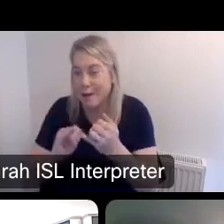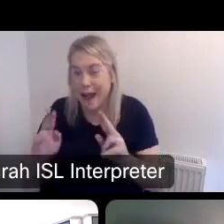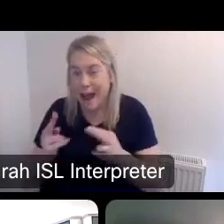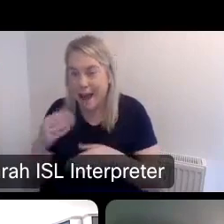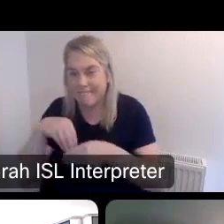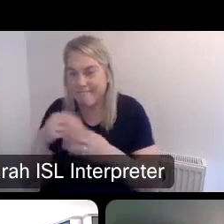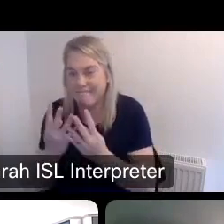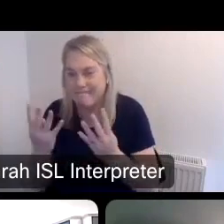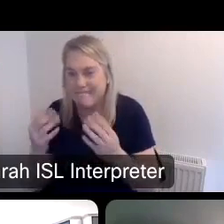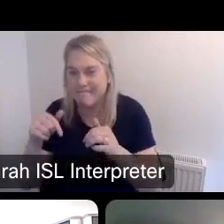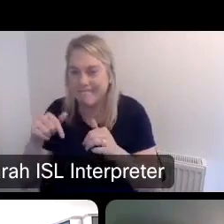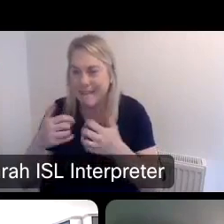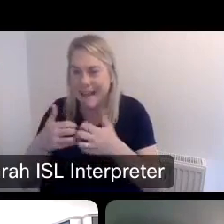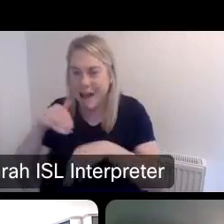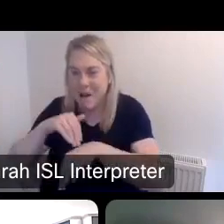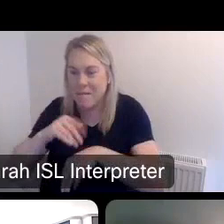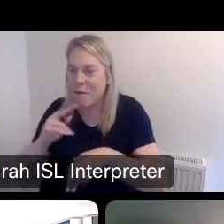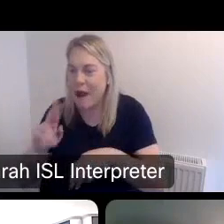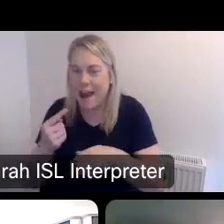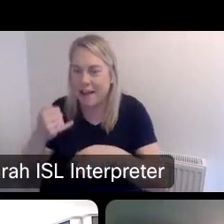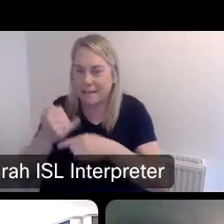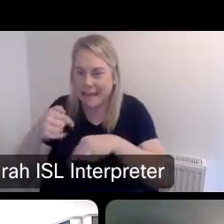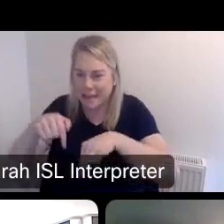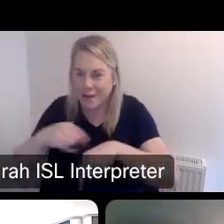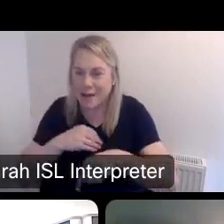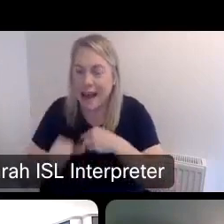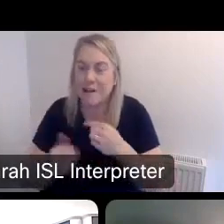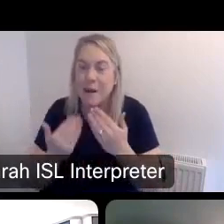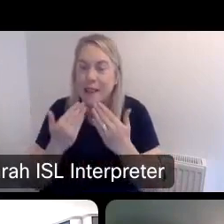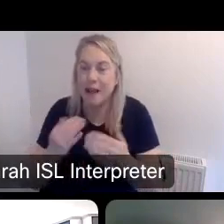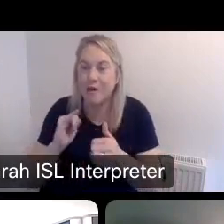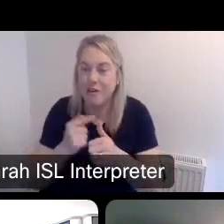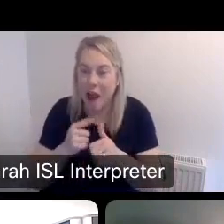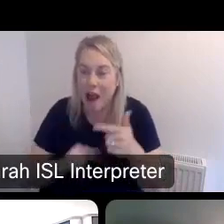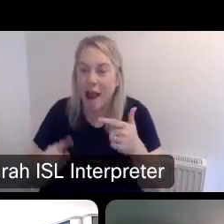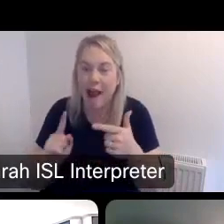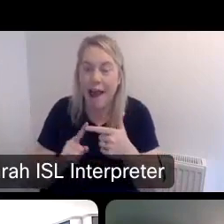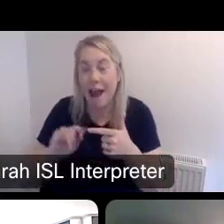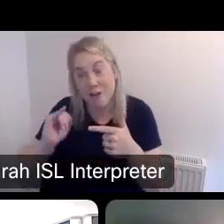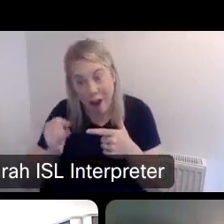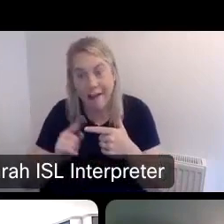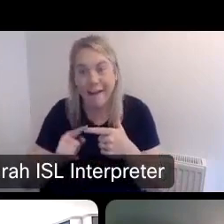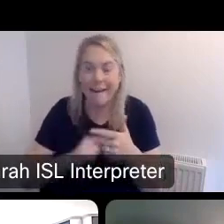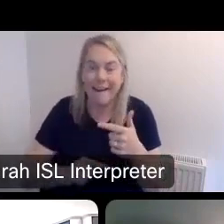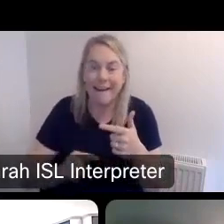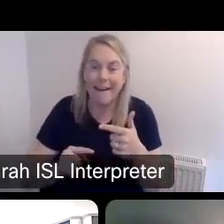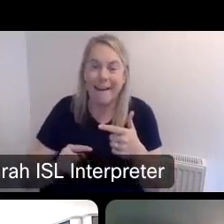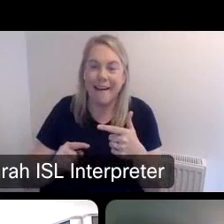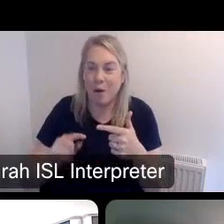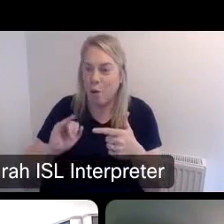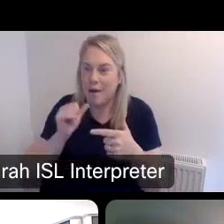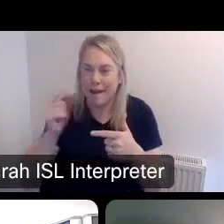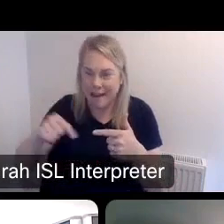of the conversation today. Thank you, John in his absence,